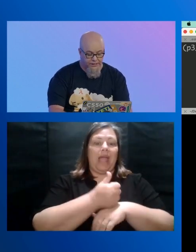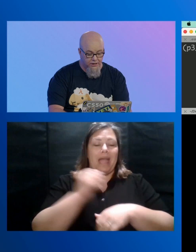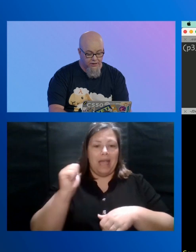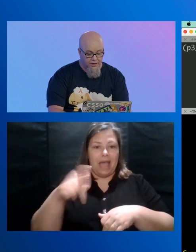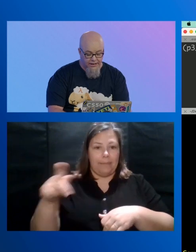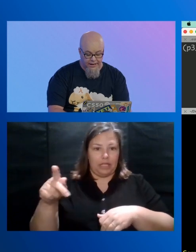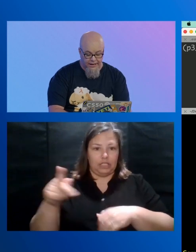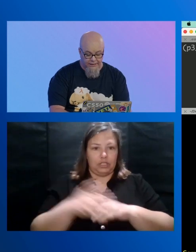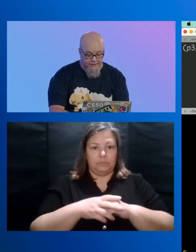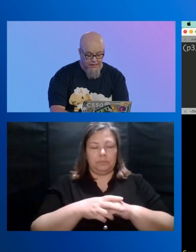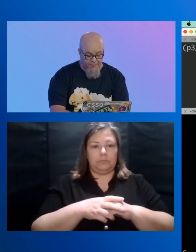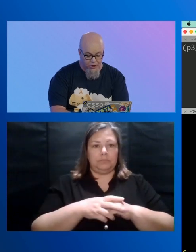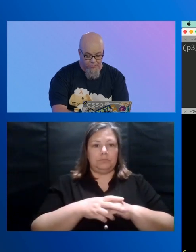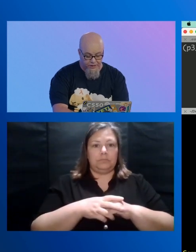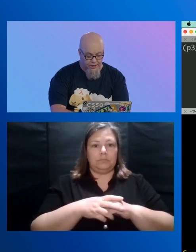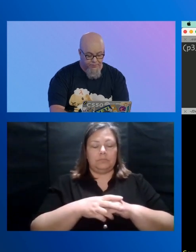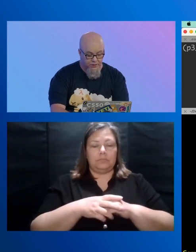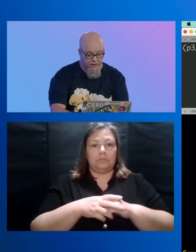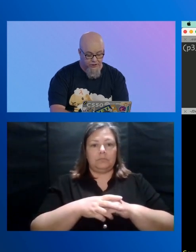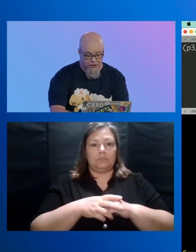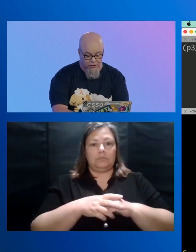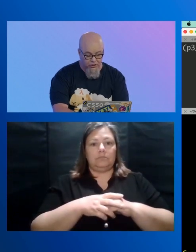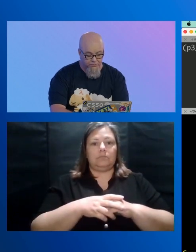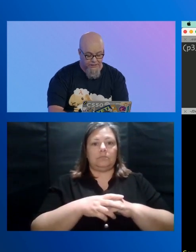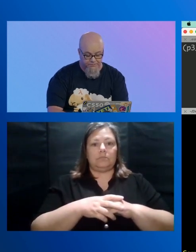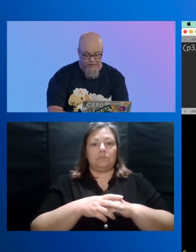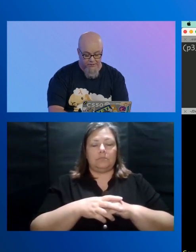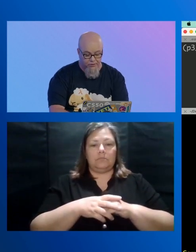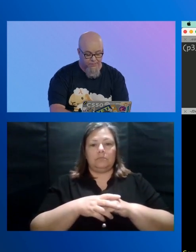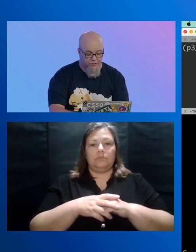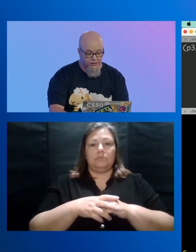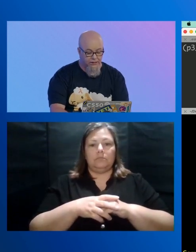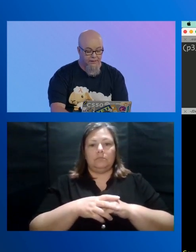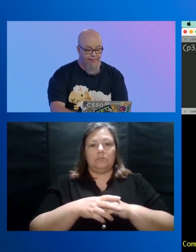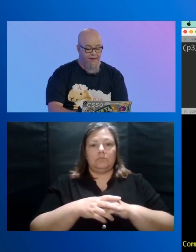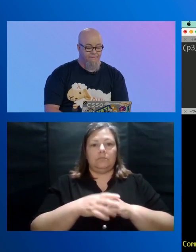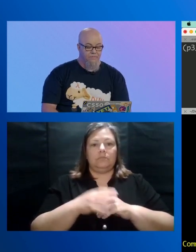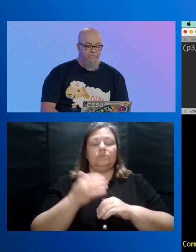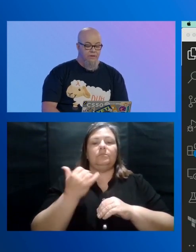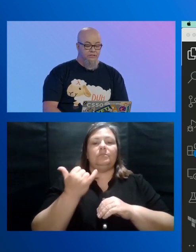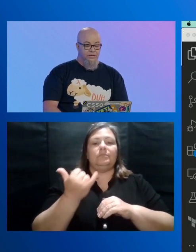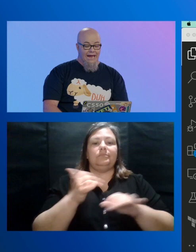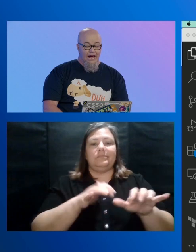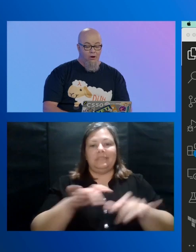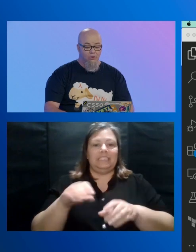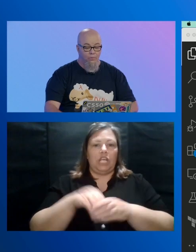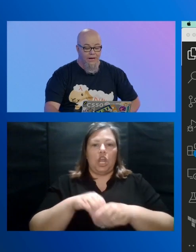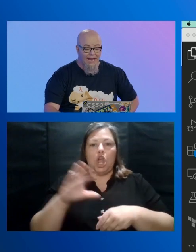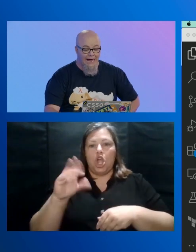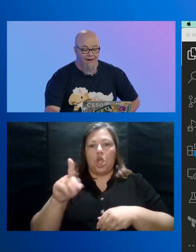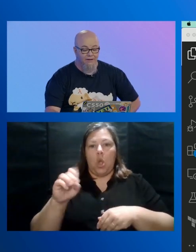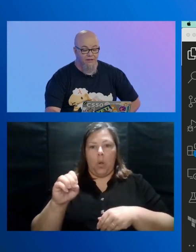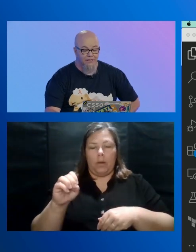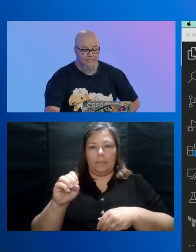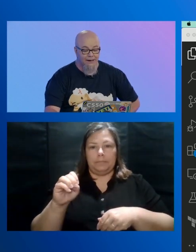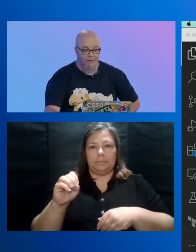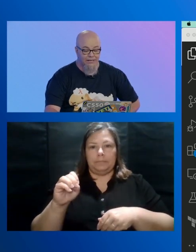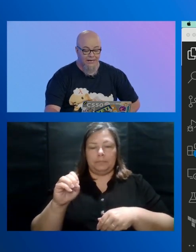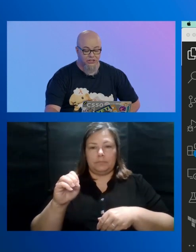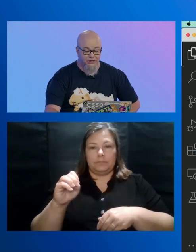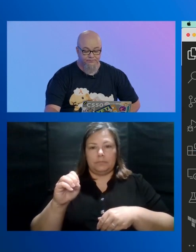quick here. And I'm going to open it up in code by spelling it properly. So now we have